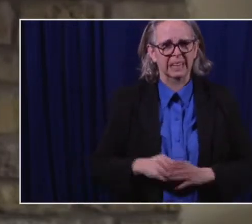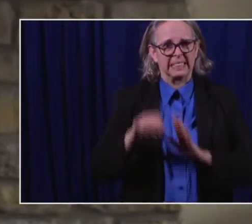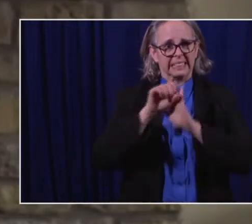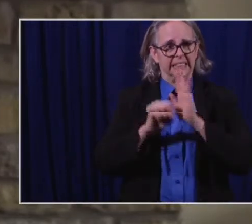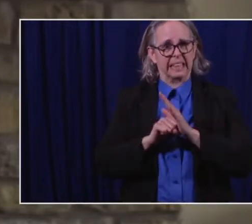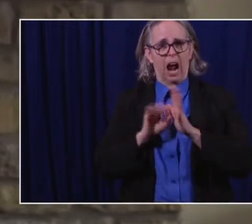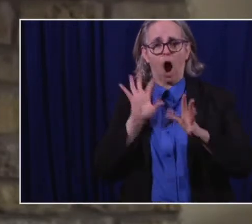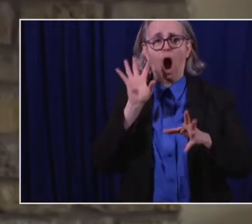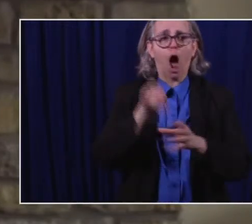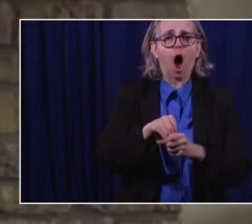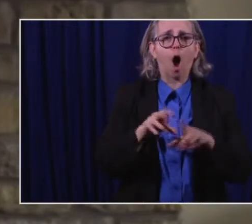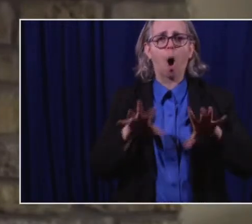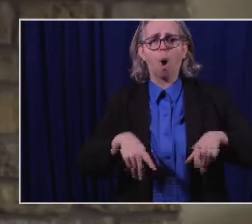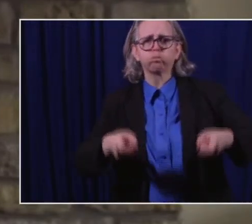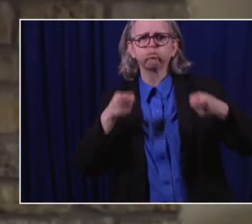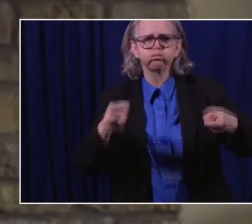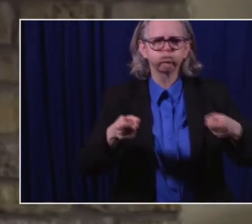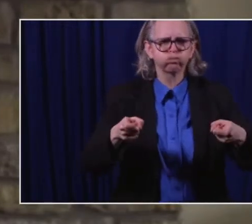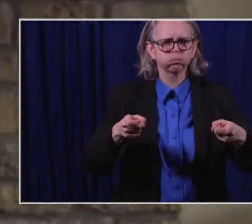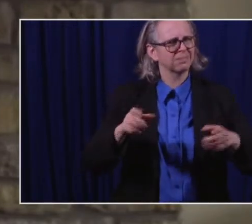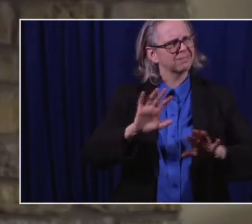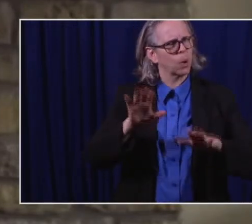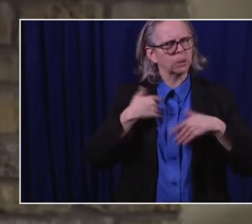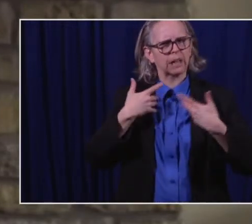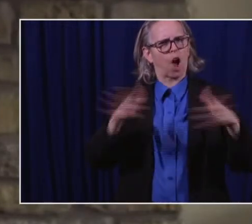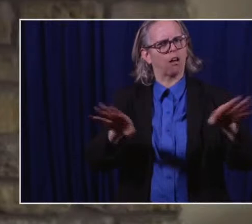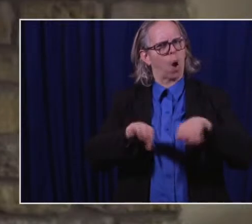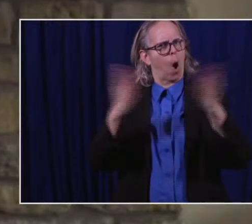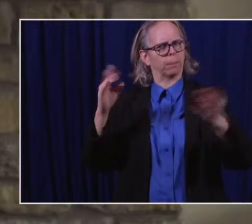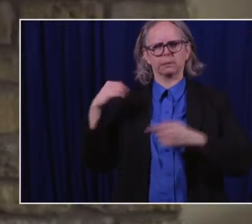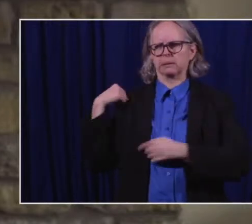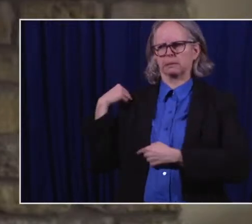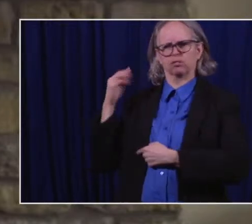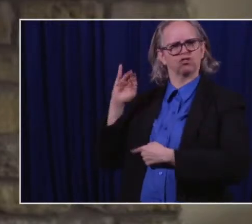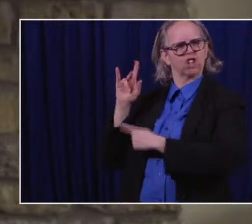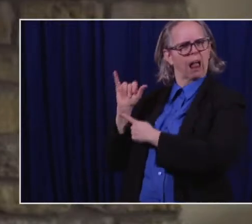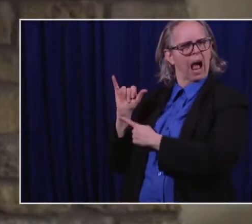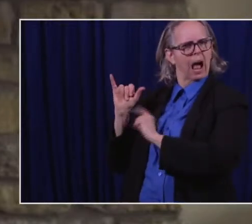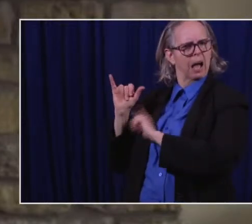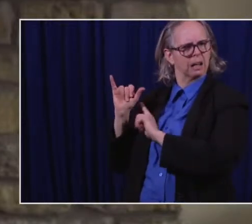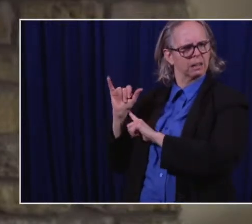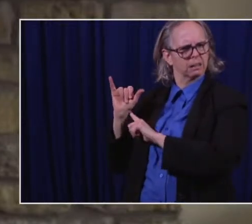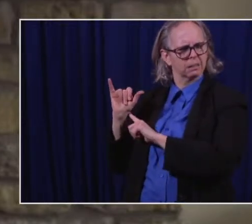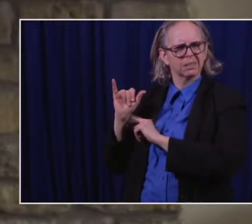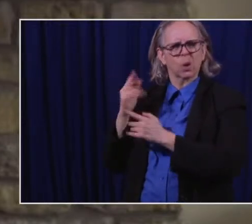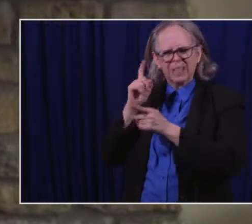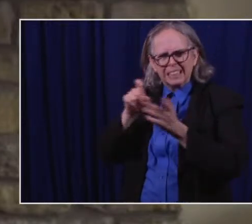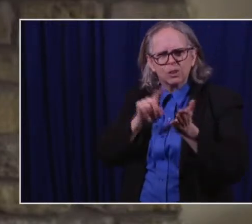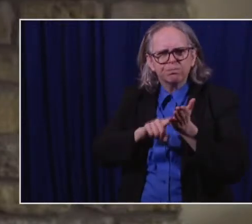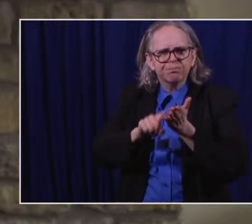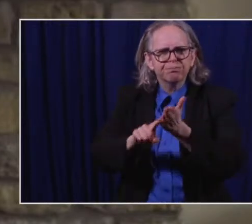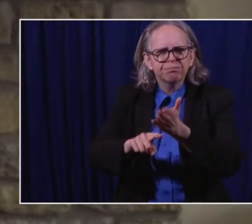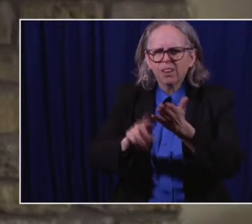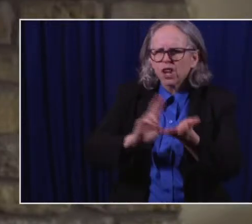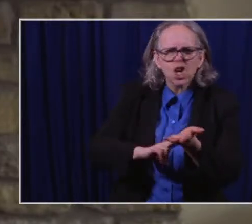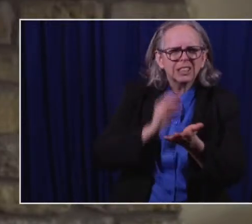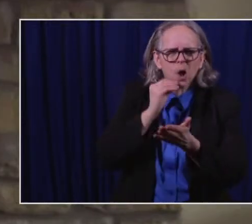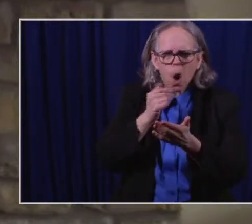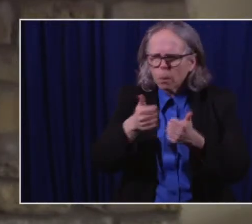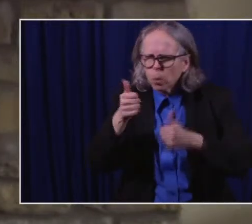guidelines. Now, we're going to look at this again. We are looking at this again in regard to what advice to give to